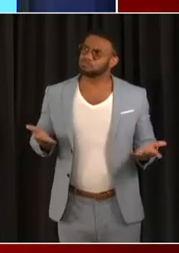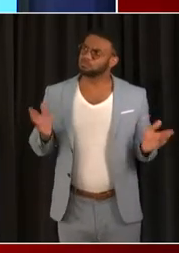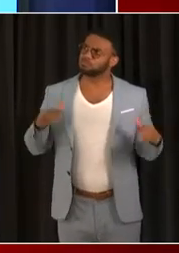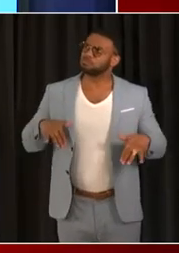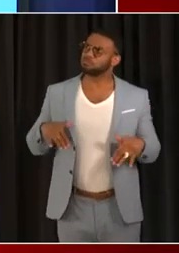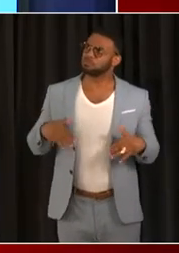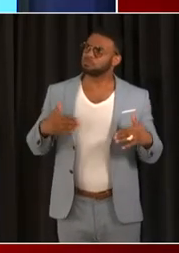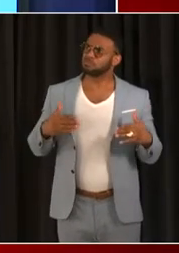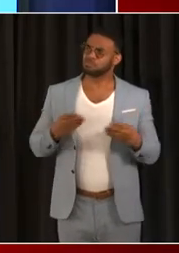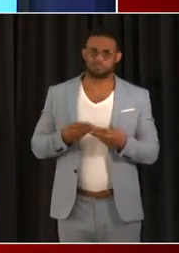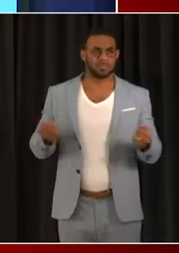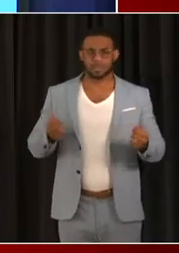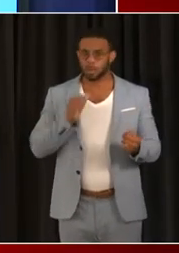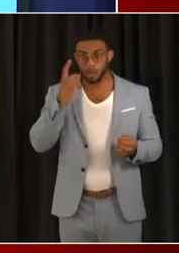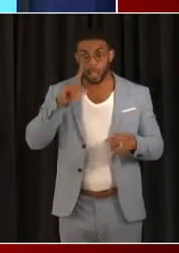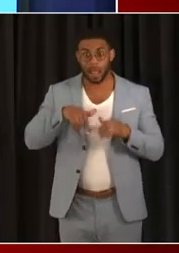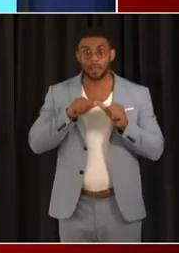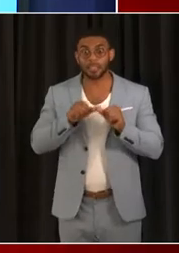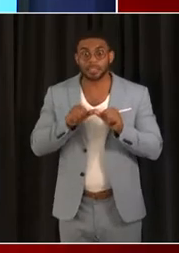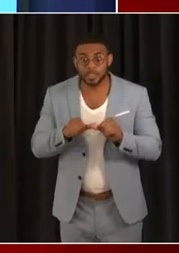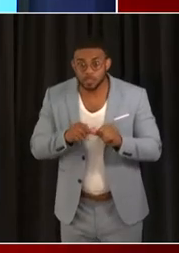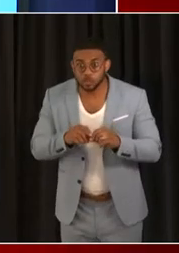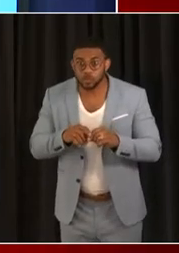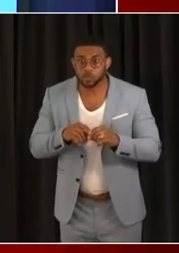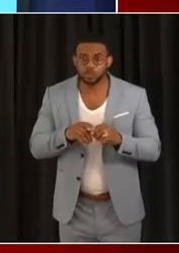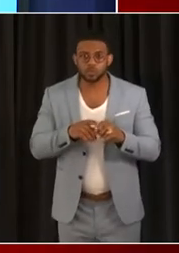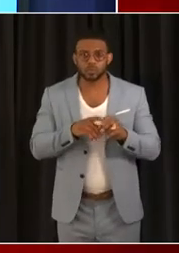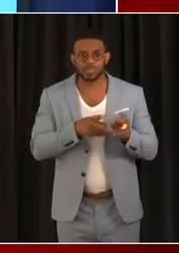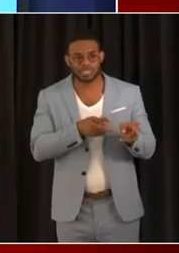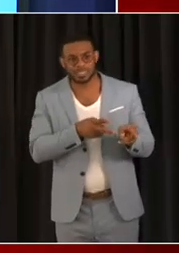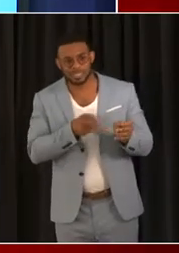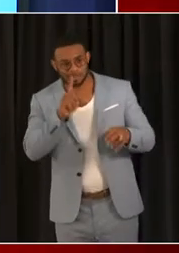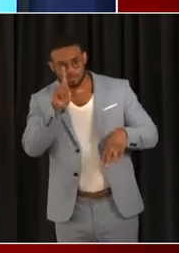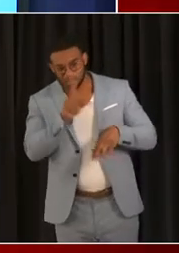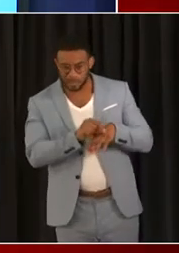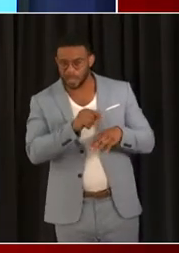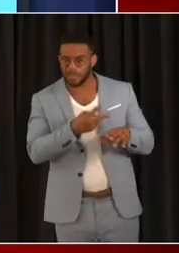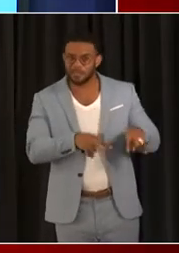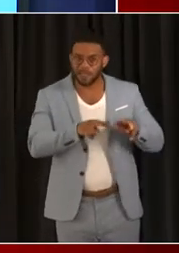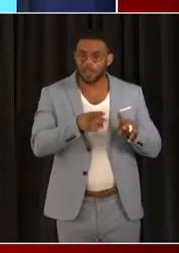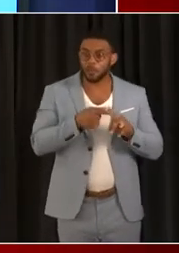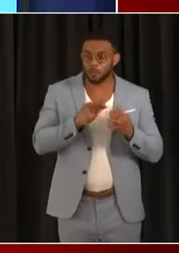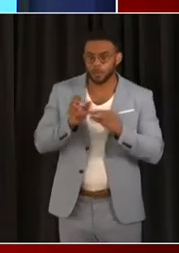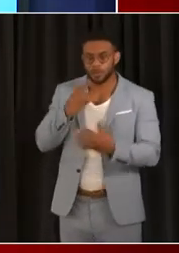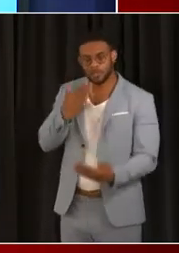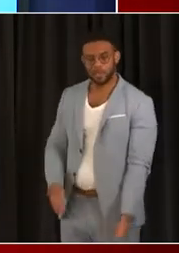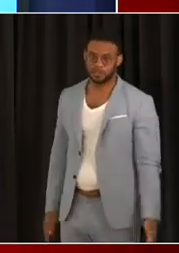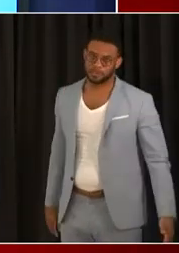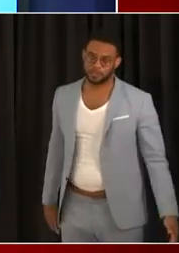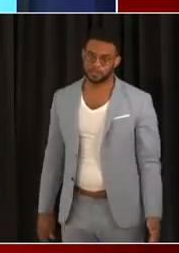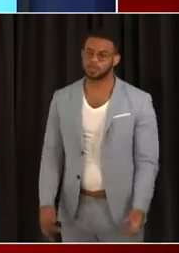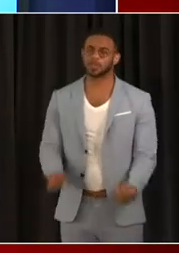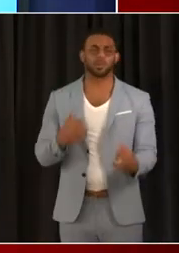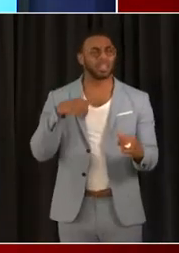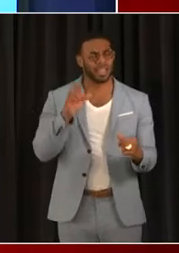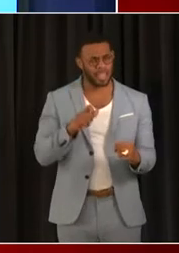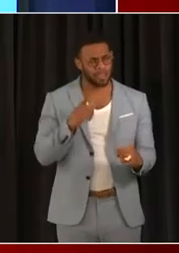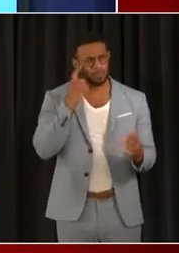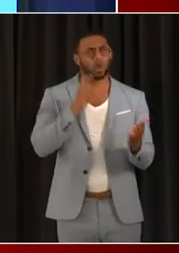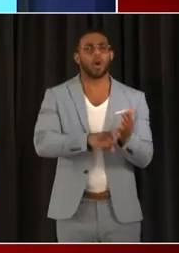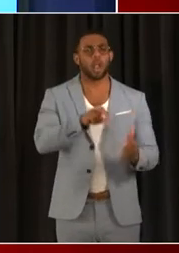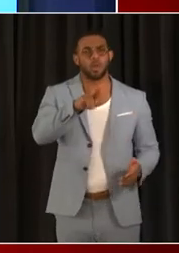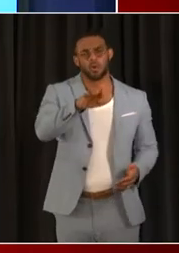exists or don't understand how it continues to extract value from communities of color. And so we